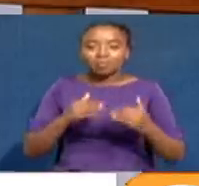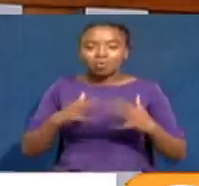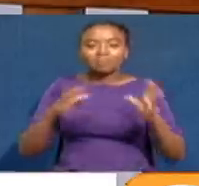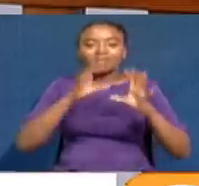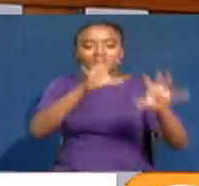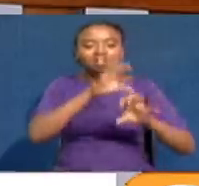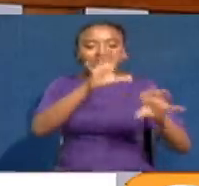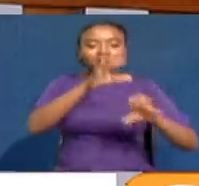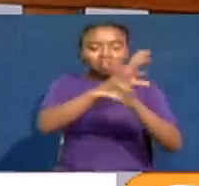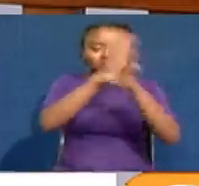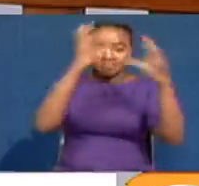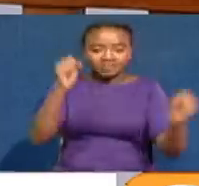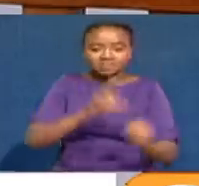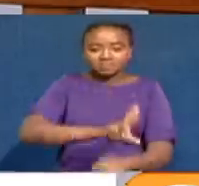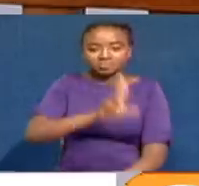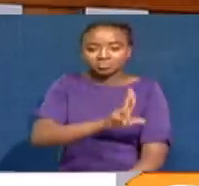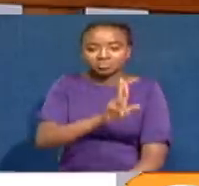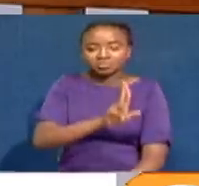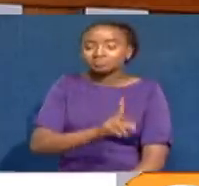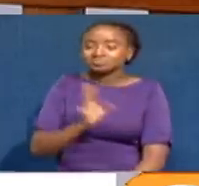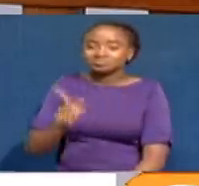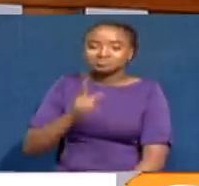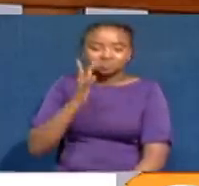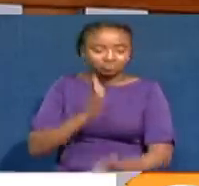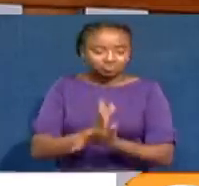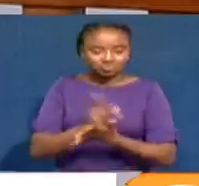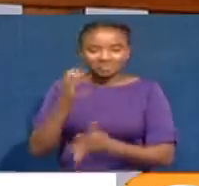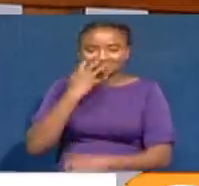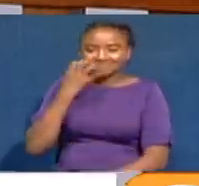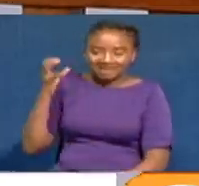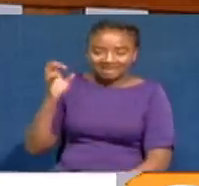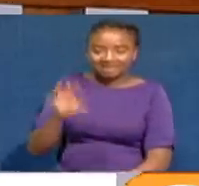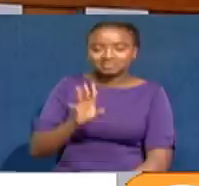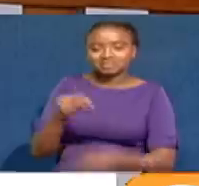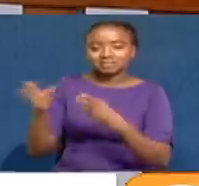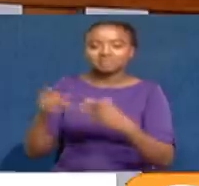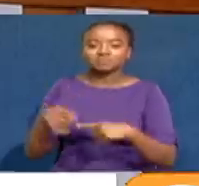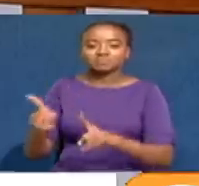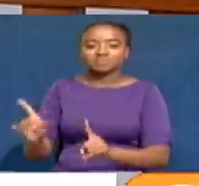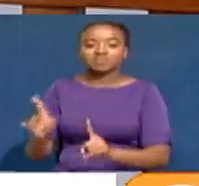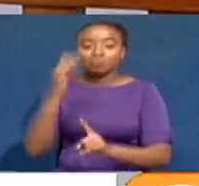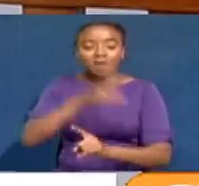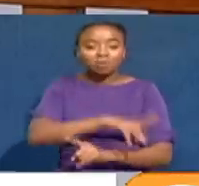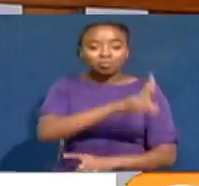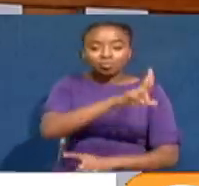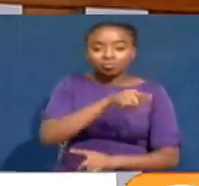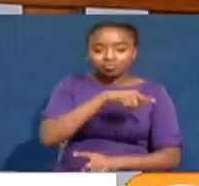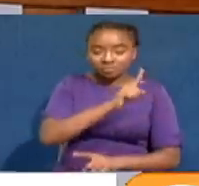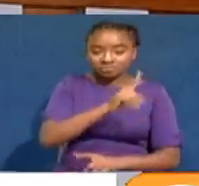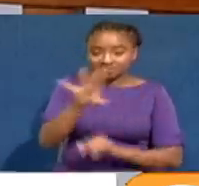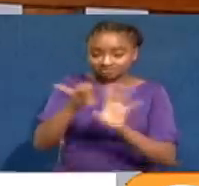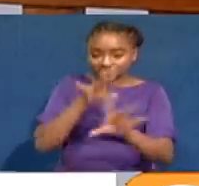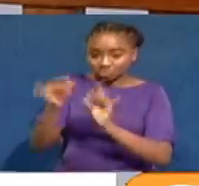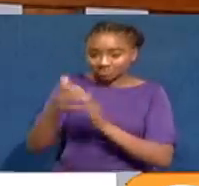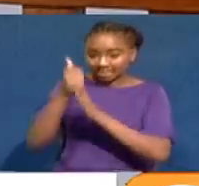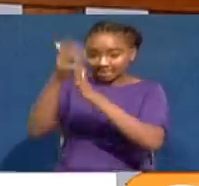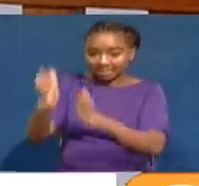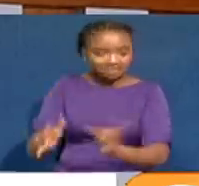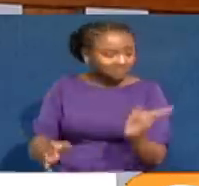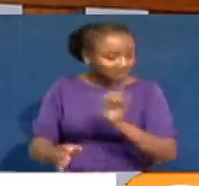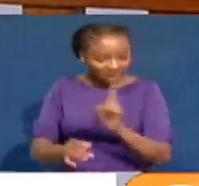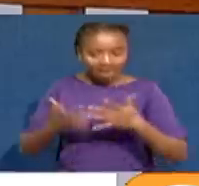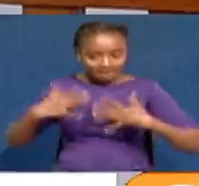president. And that one is a curse that is going to befall upon them, because the president never elected the leaders. It is the